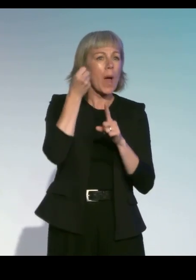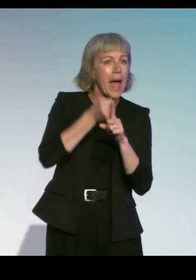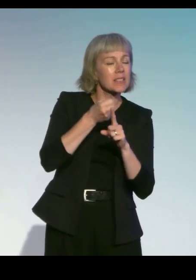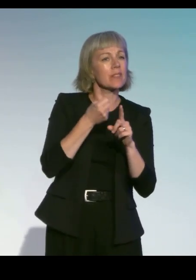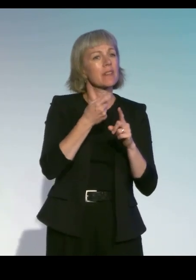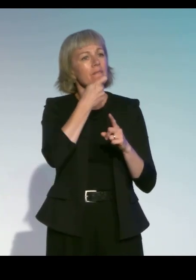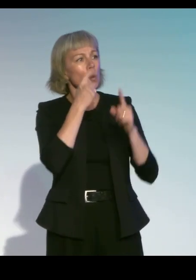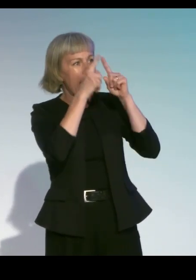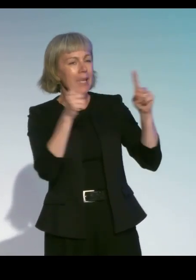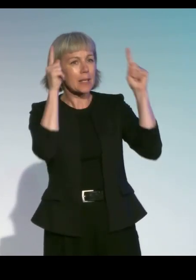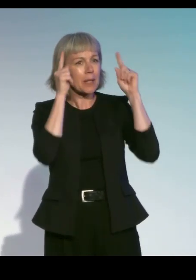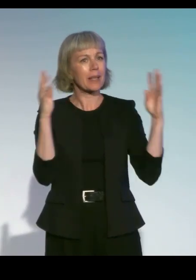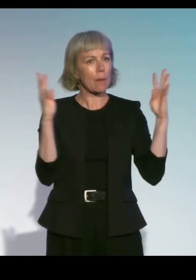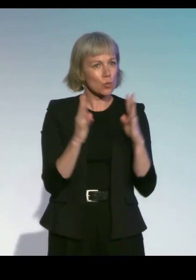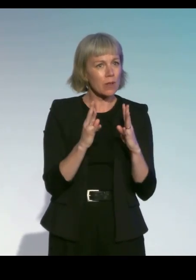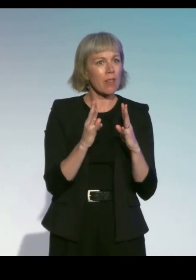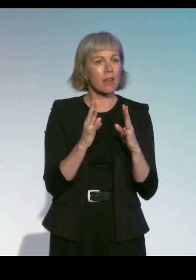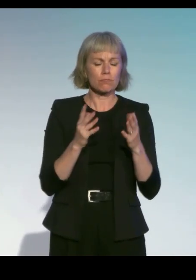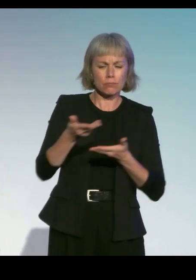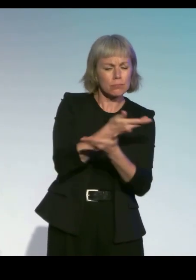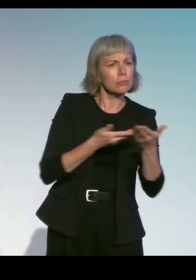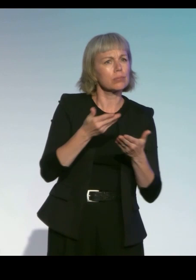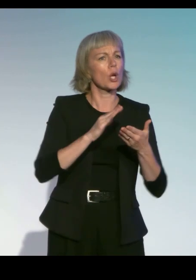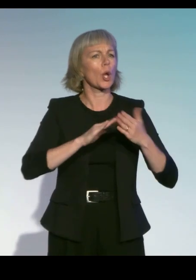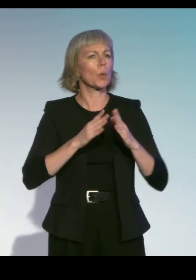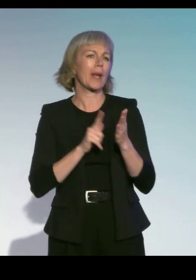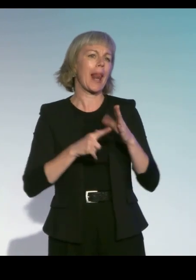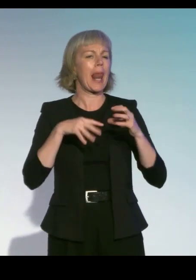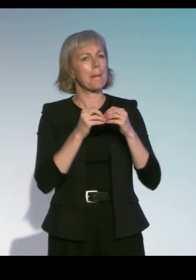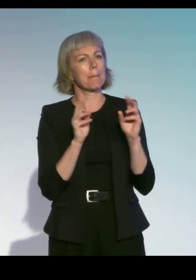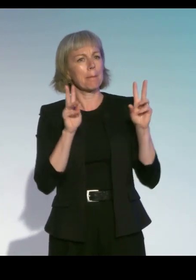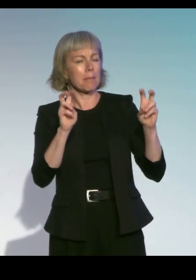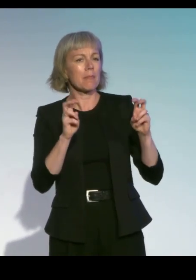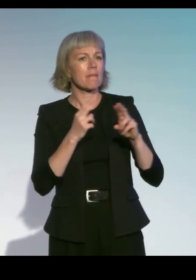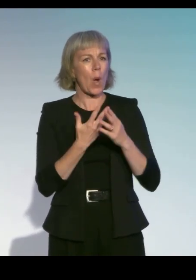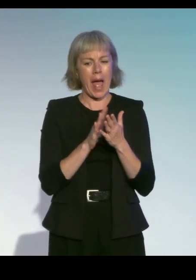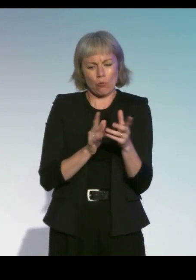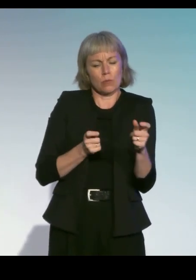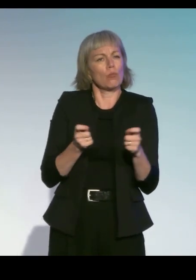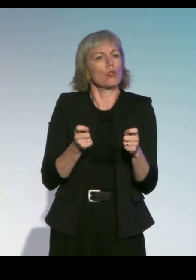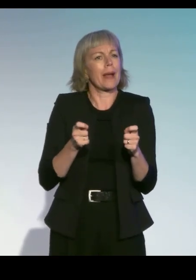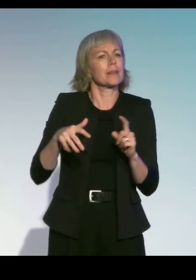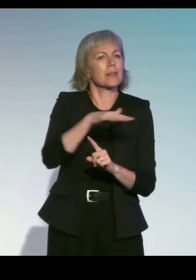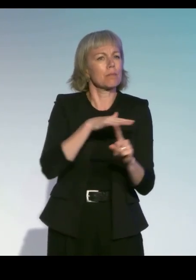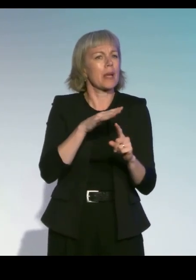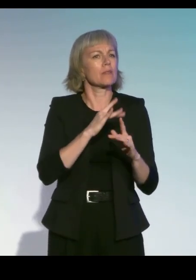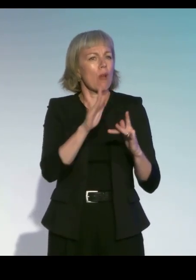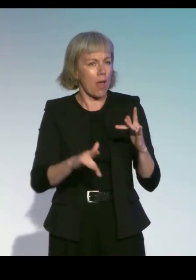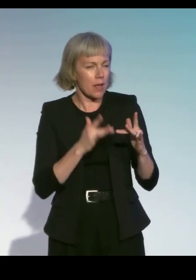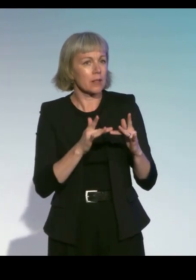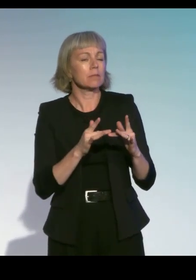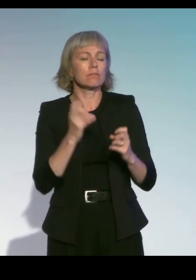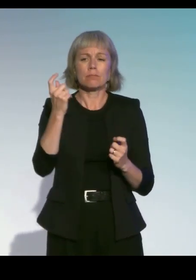I came together and we held a community lab on alternative frameworks for sexual content moderation. And we brought together community